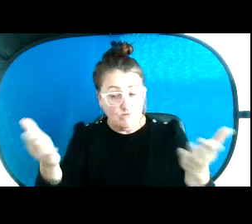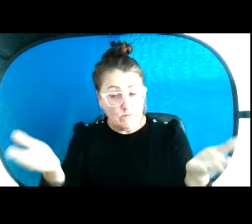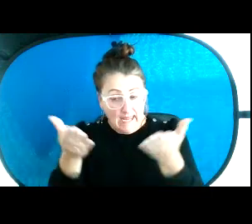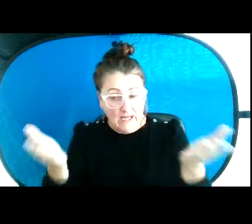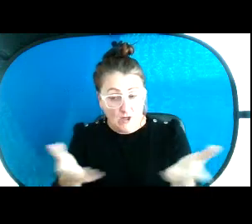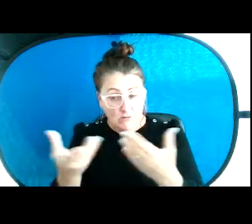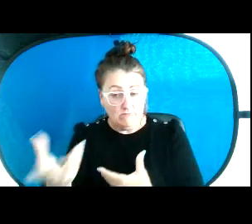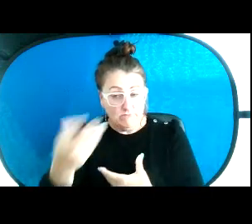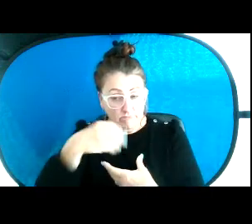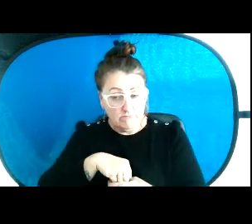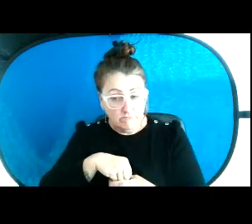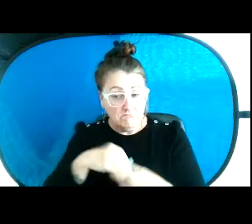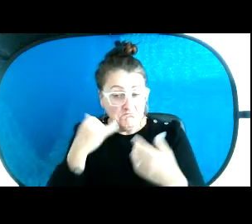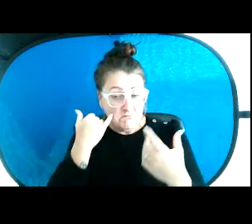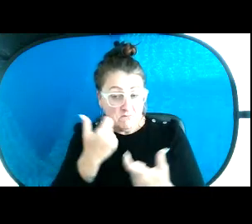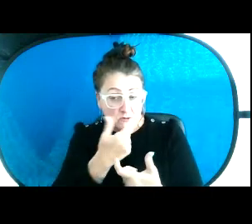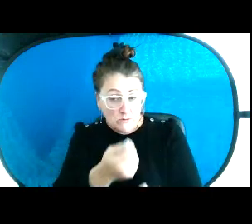participate.